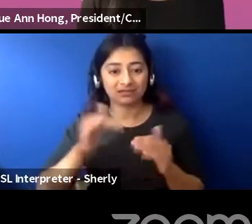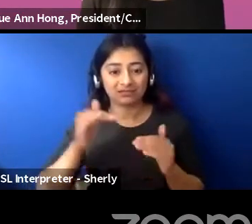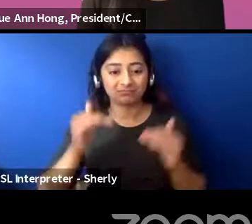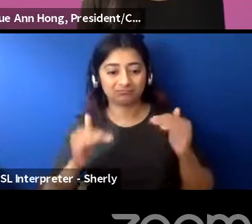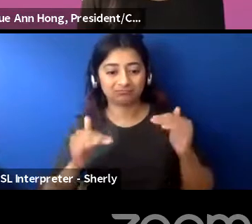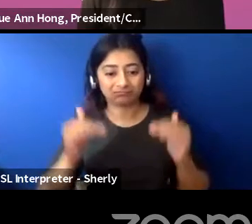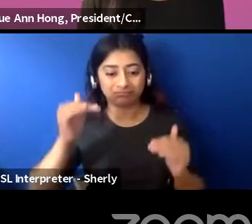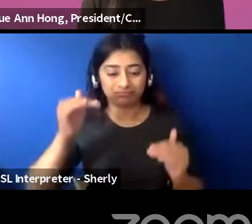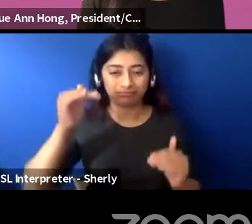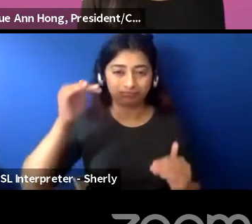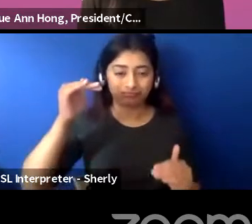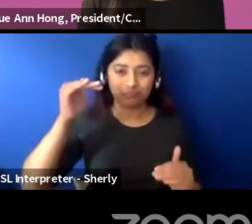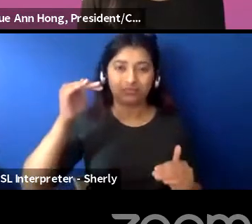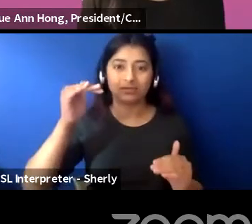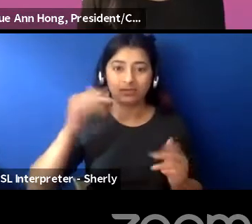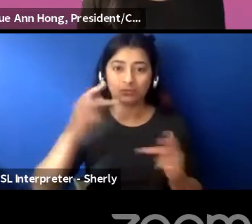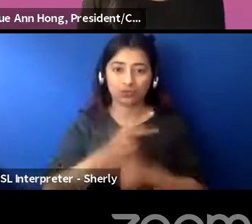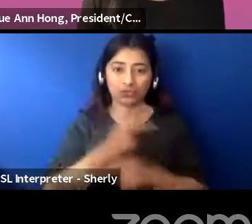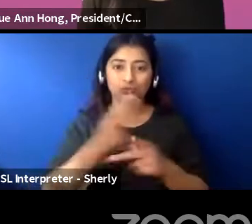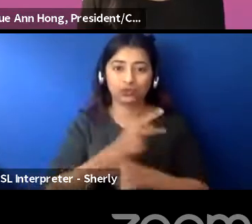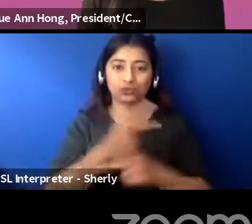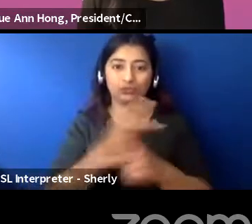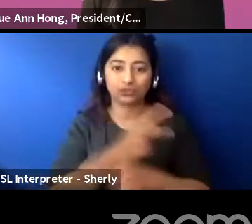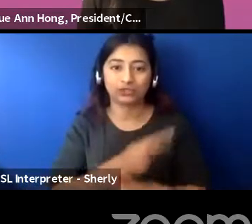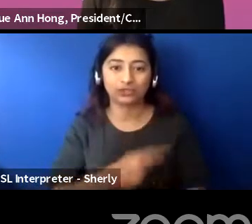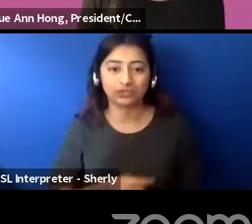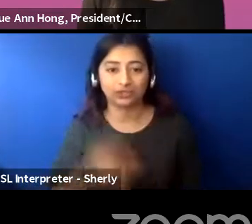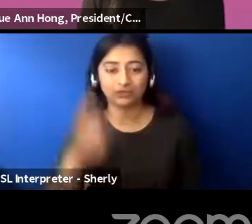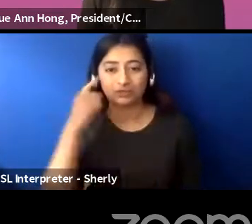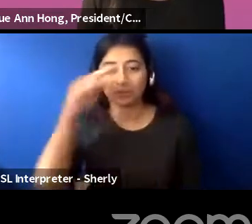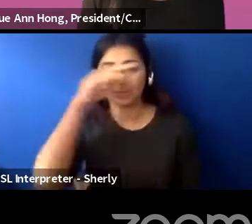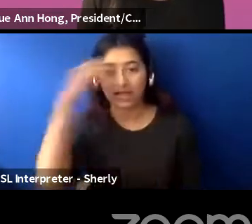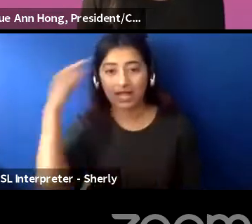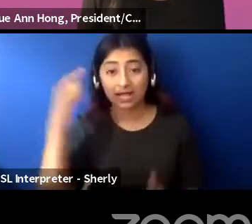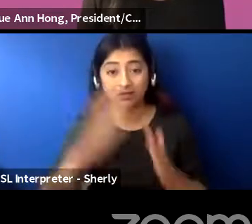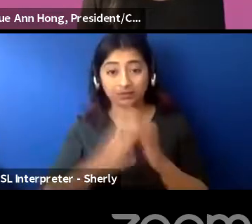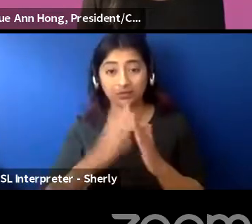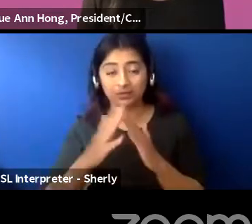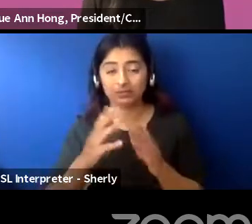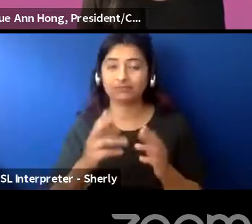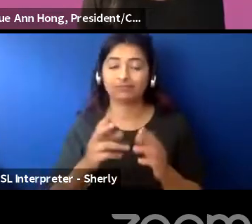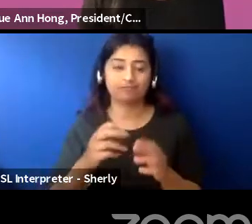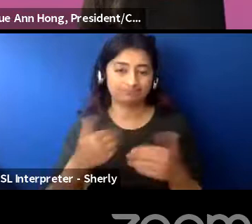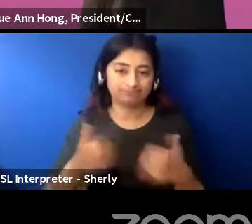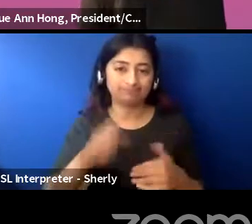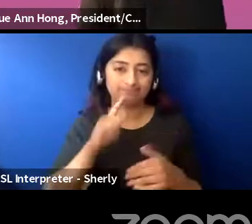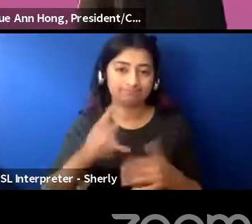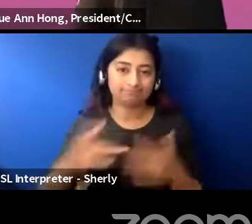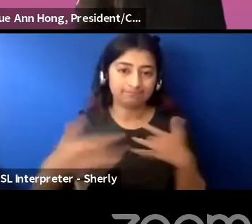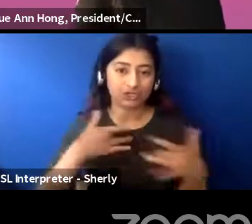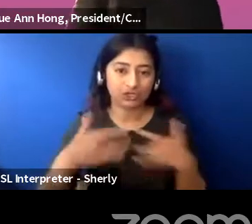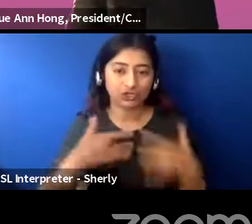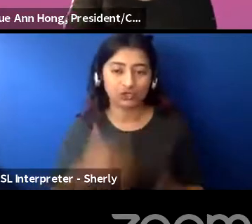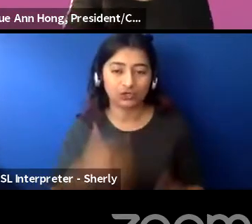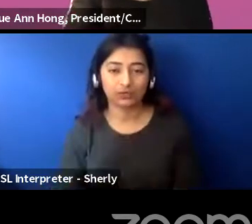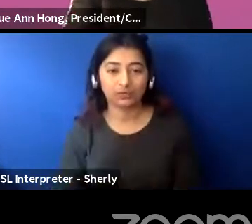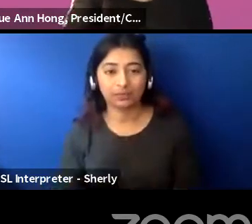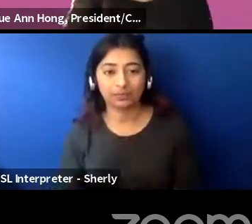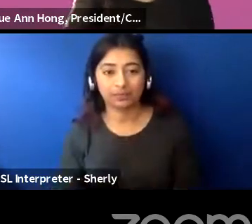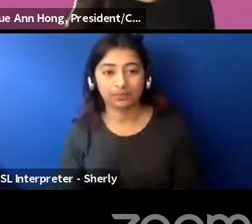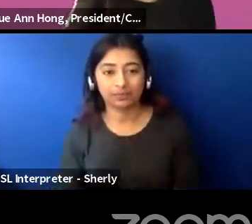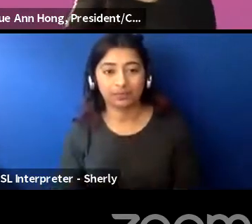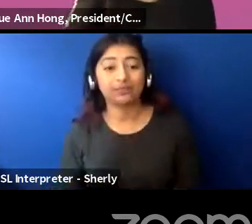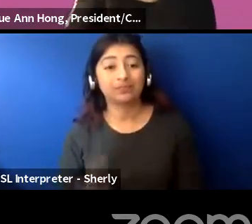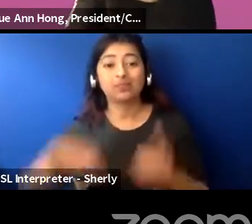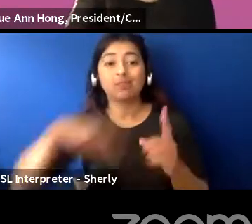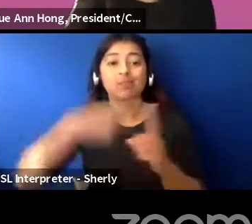widens that gap. So for the Black community, I'm very concerned. And then you layer the social